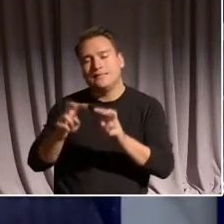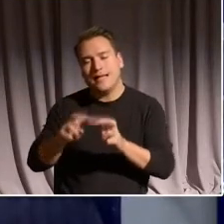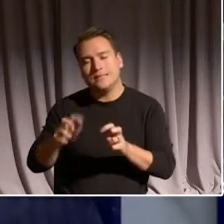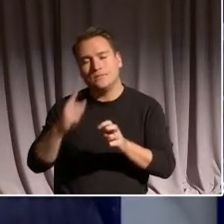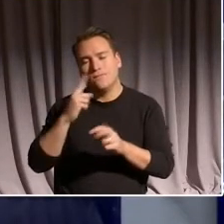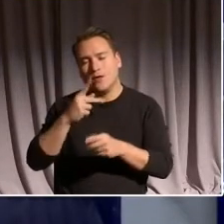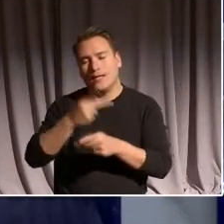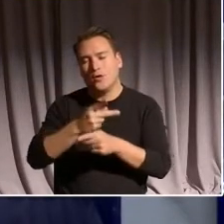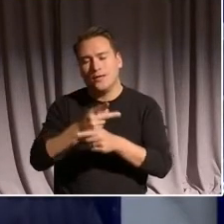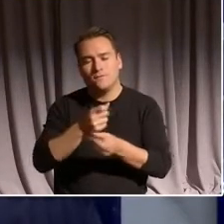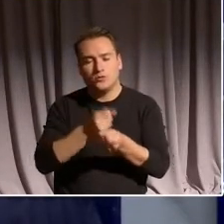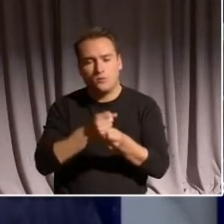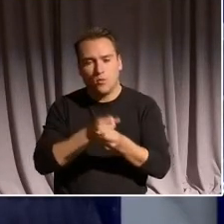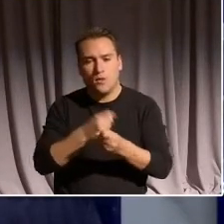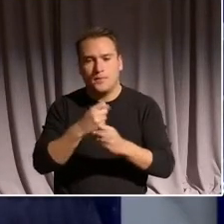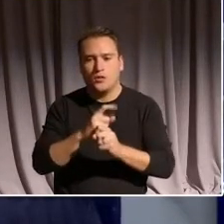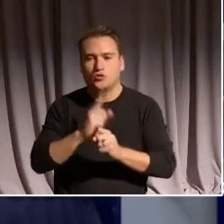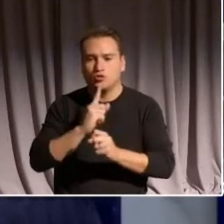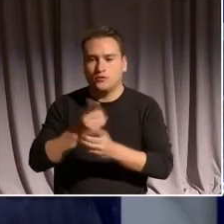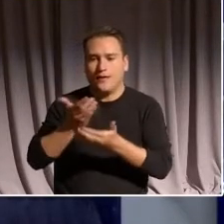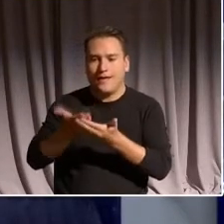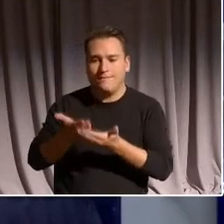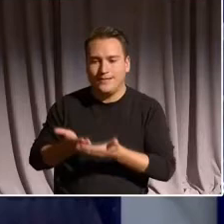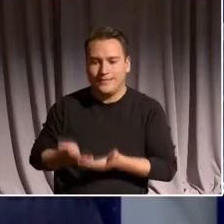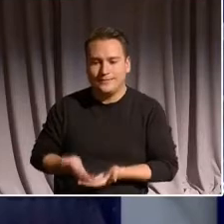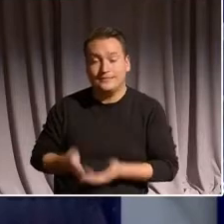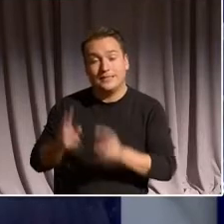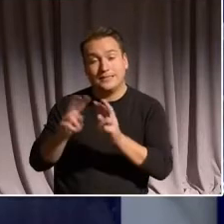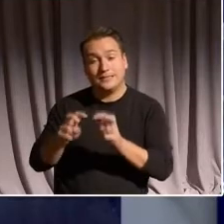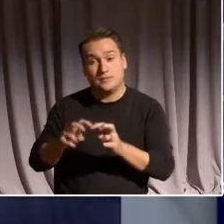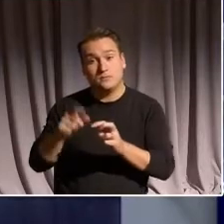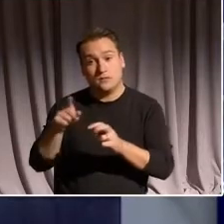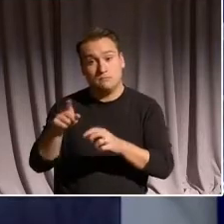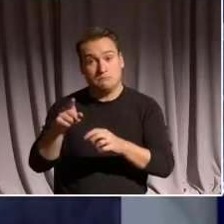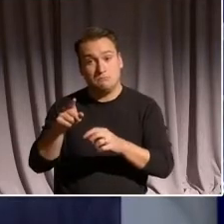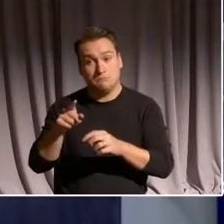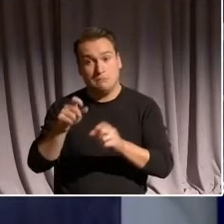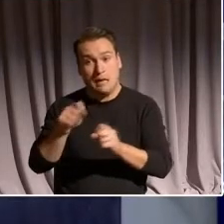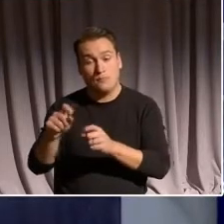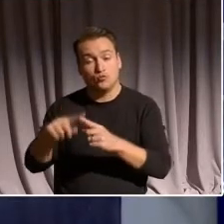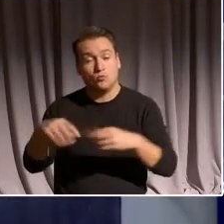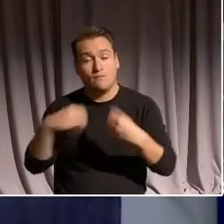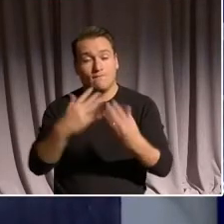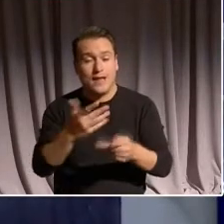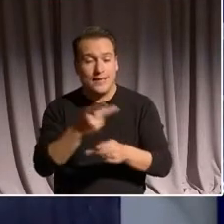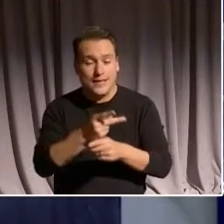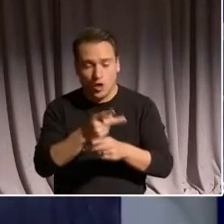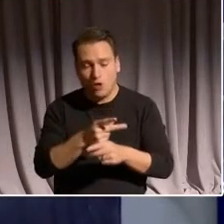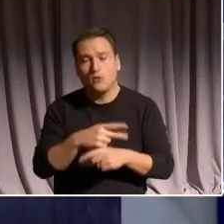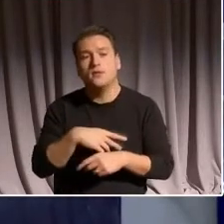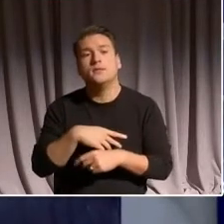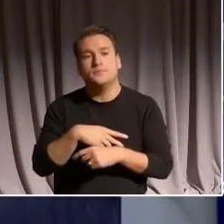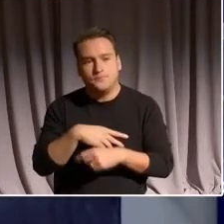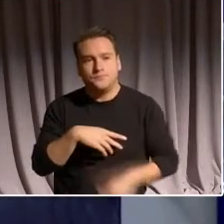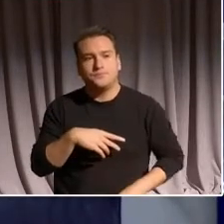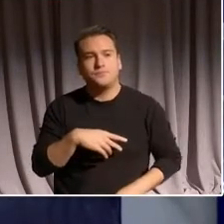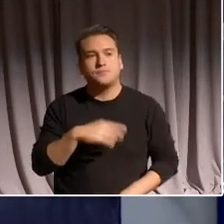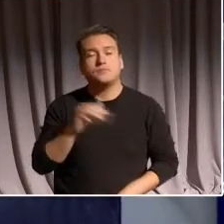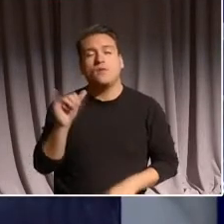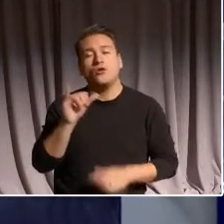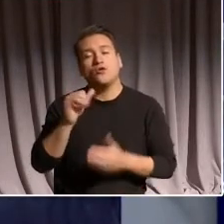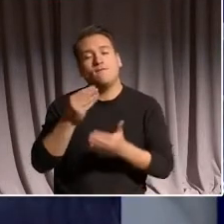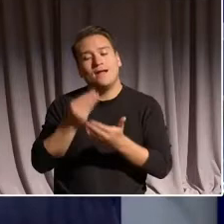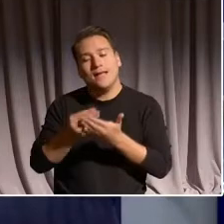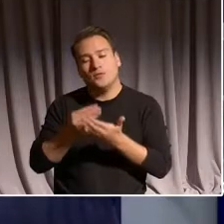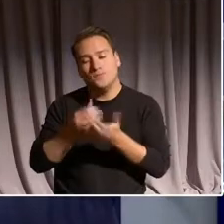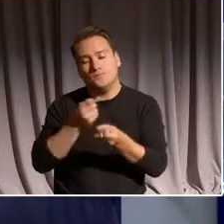supports with actual evidence-based assessments. And last but not least, regarding financial supports, hoping that